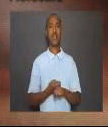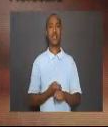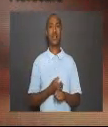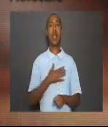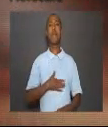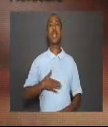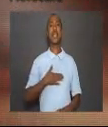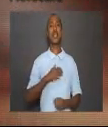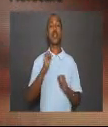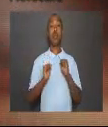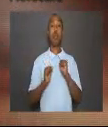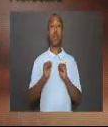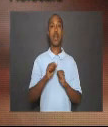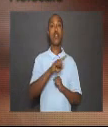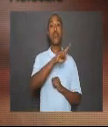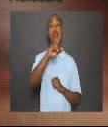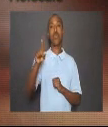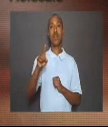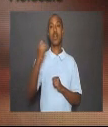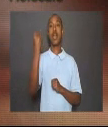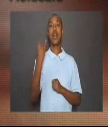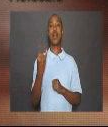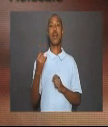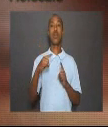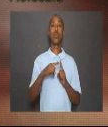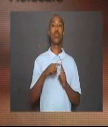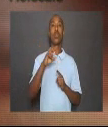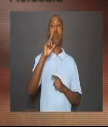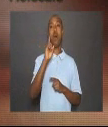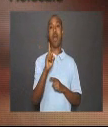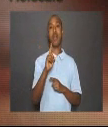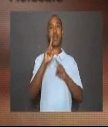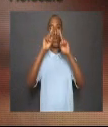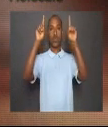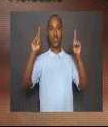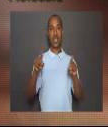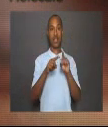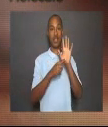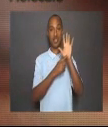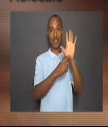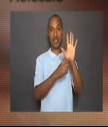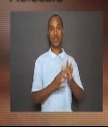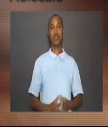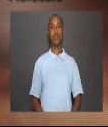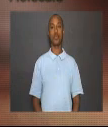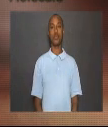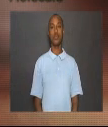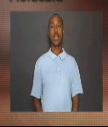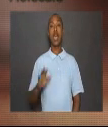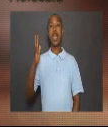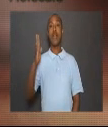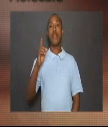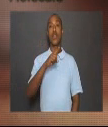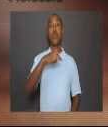Please compare your diagrams to the ones that you see on the screen. If you